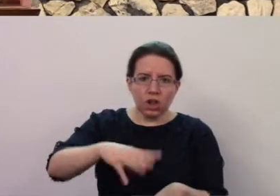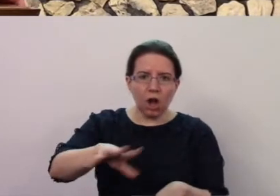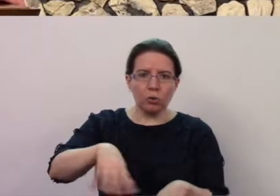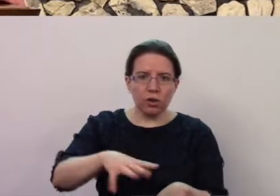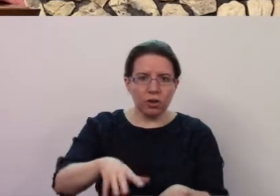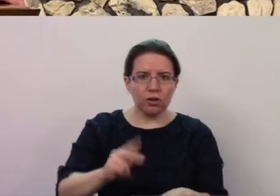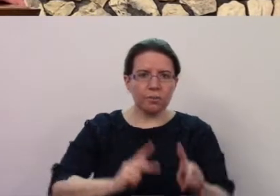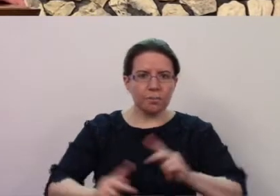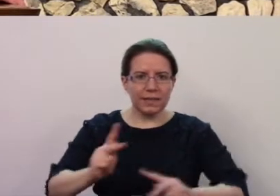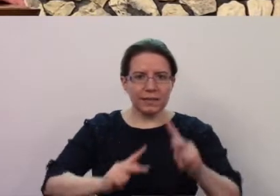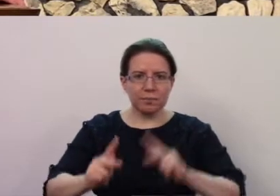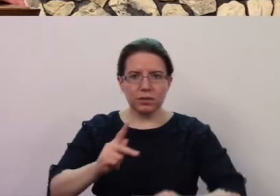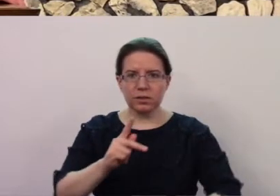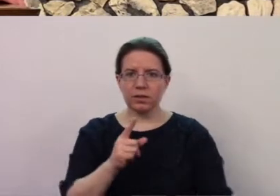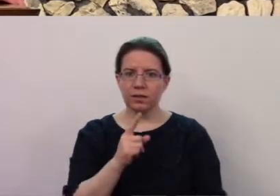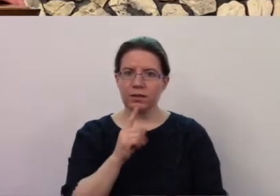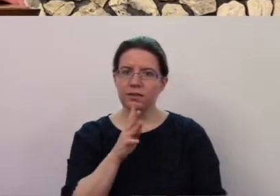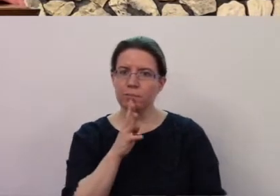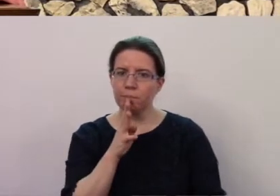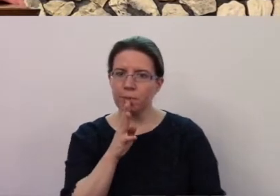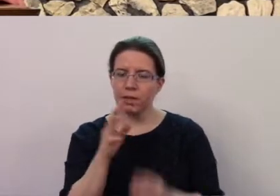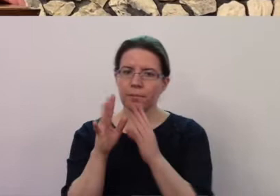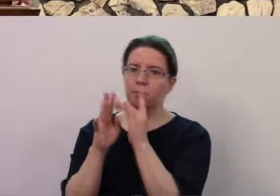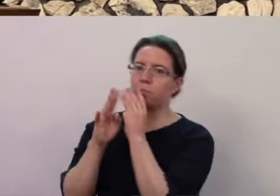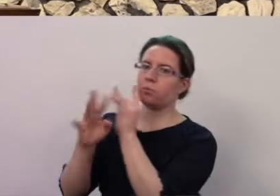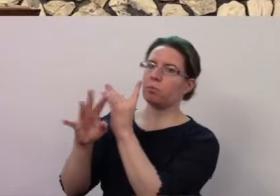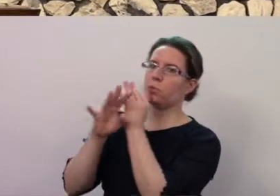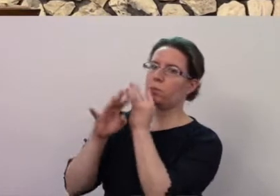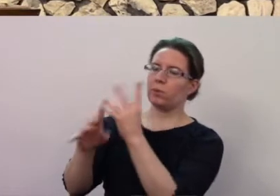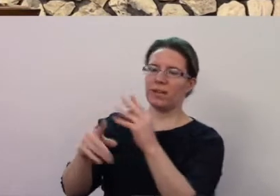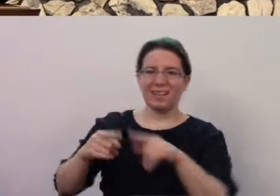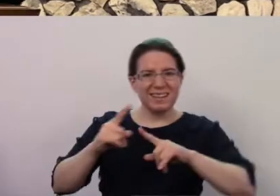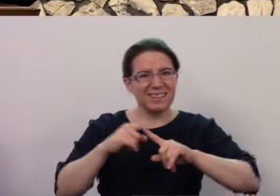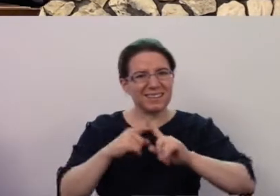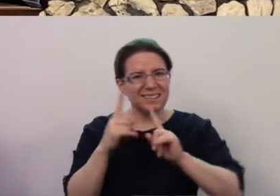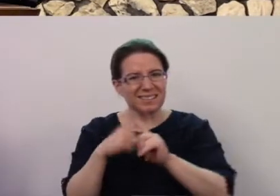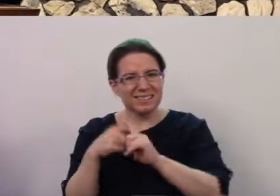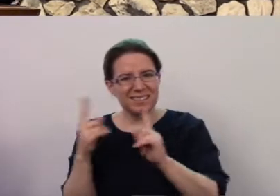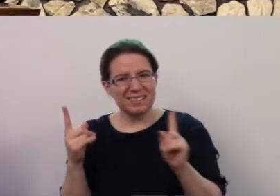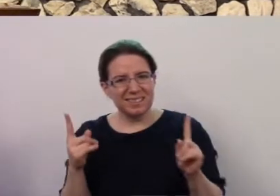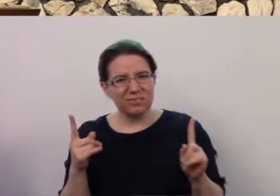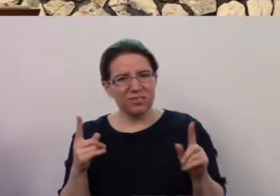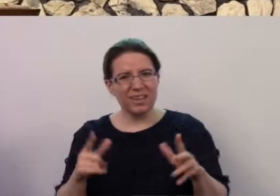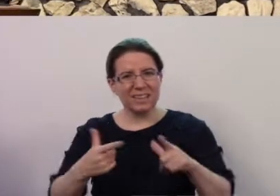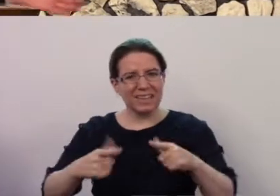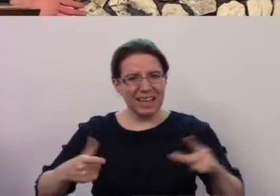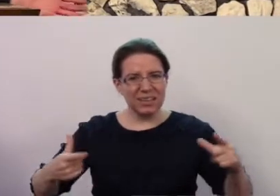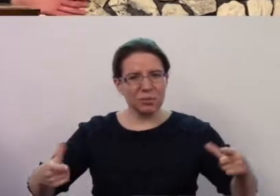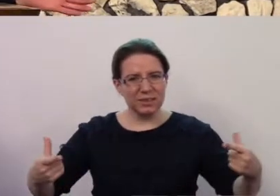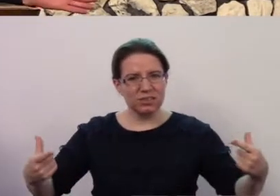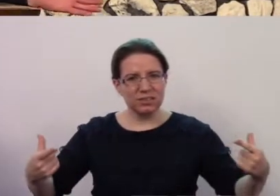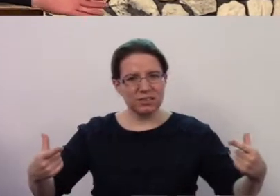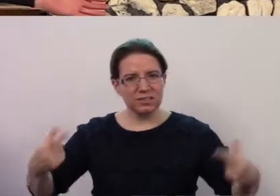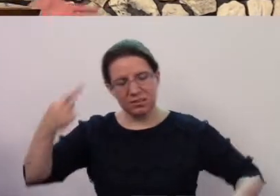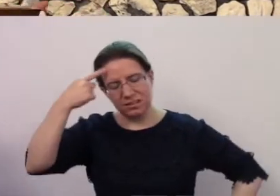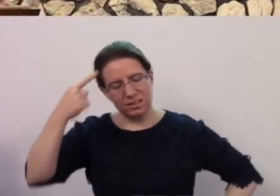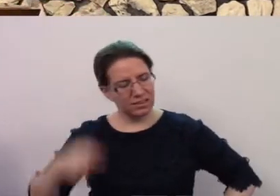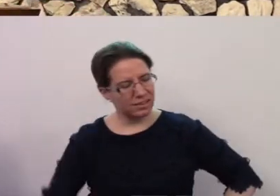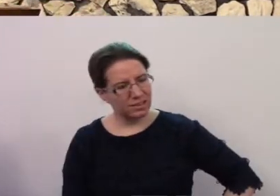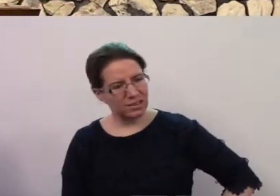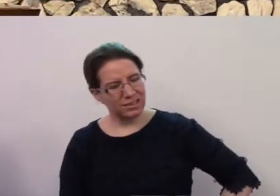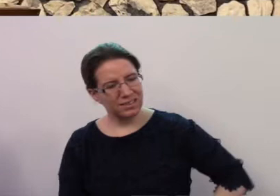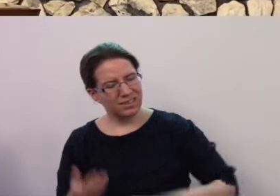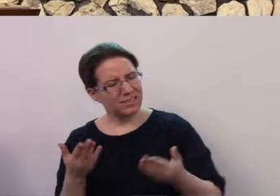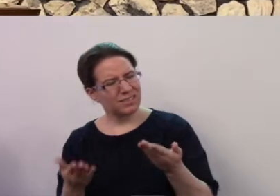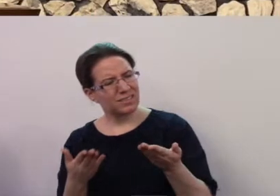speak in their own language the wonderful works of God, and they inquired about this strange new phenomenon that was taking place. They